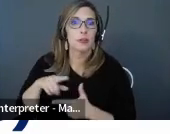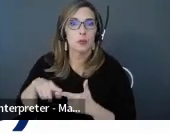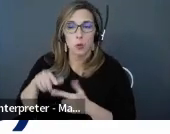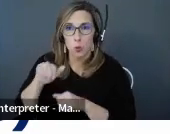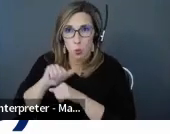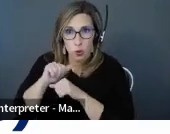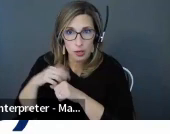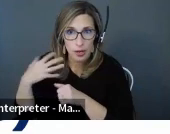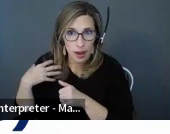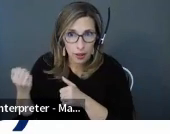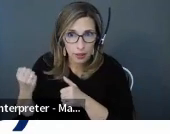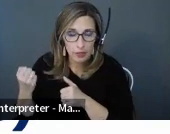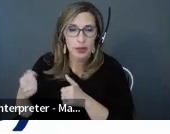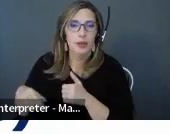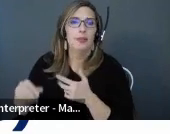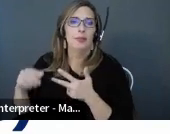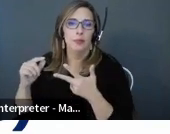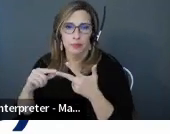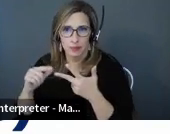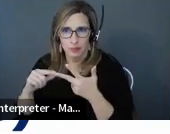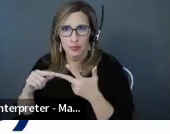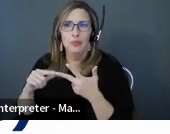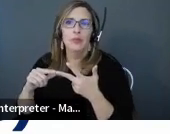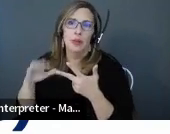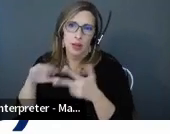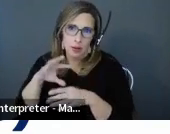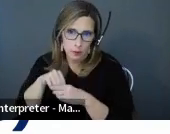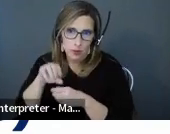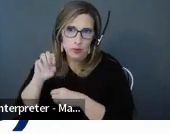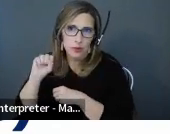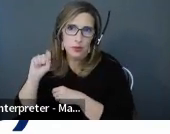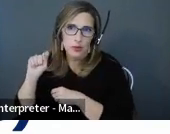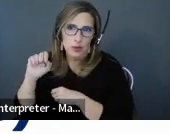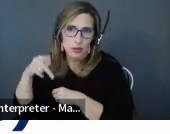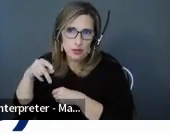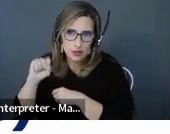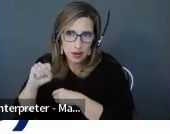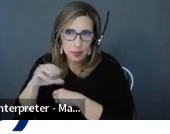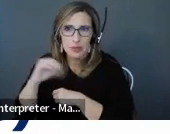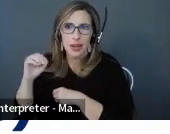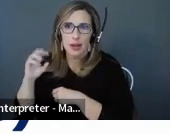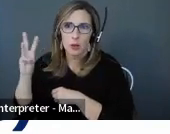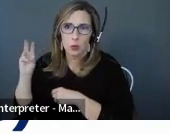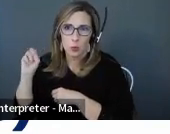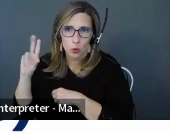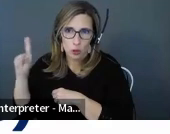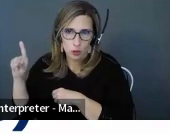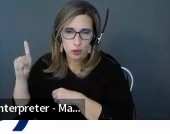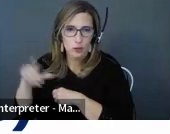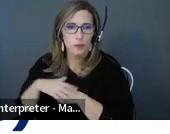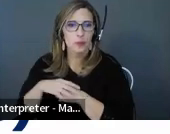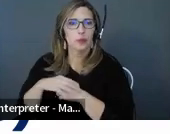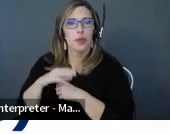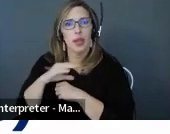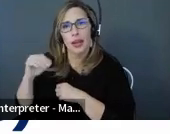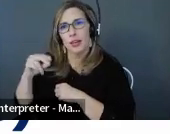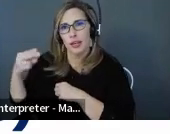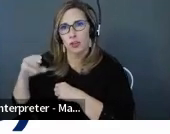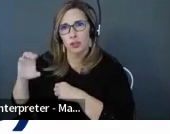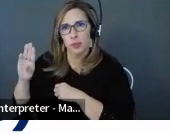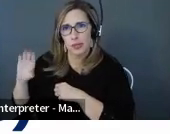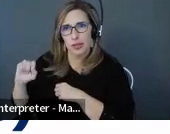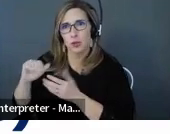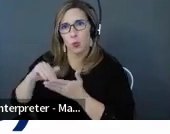Healthy, and underneath that includes STEPS and work, and then HCBS waiver